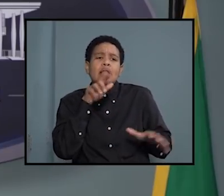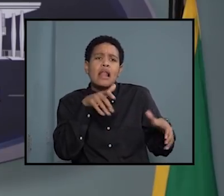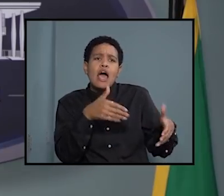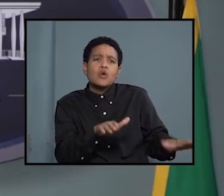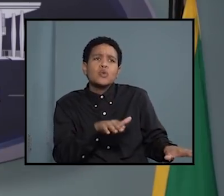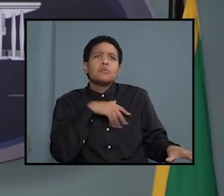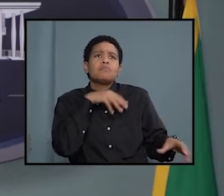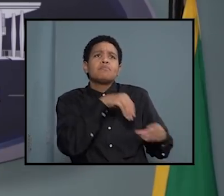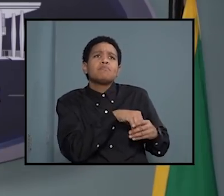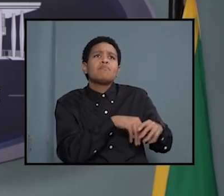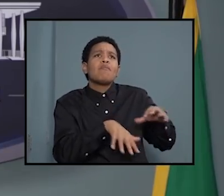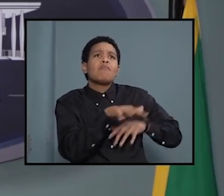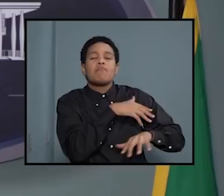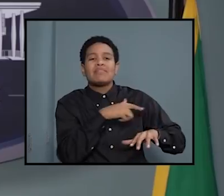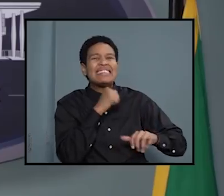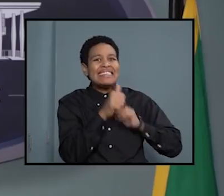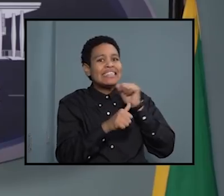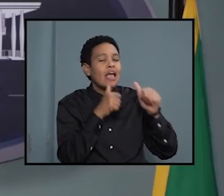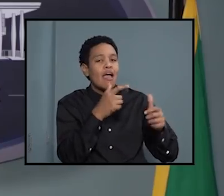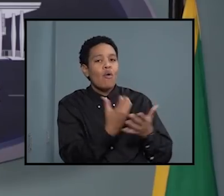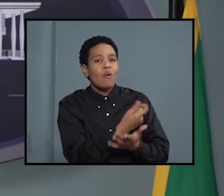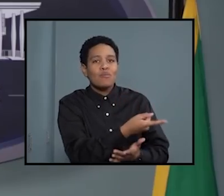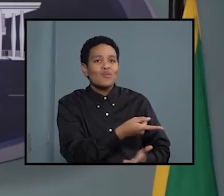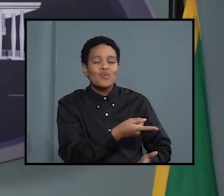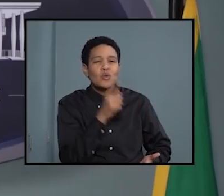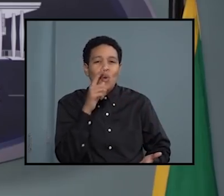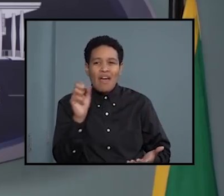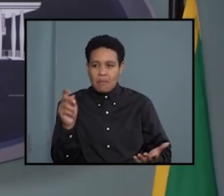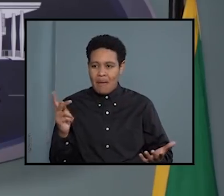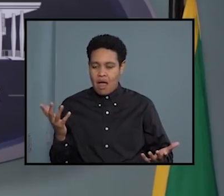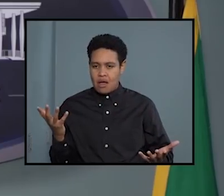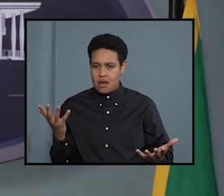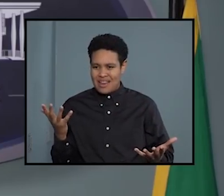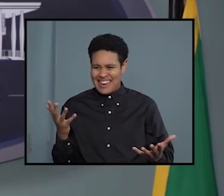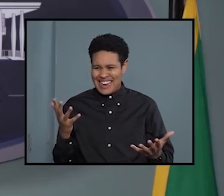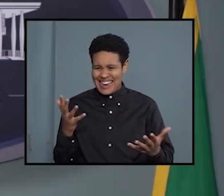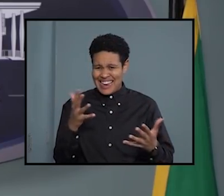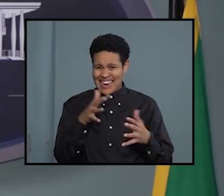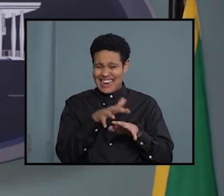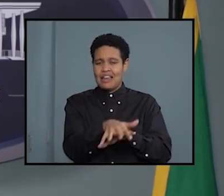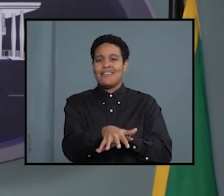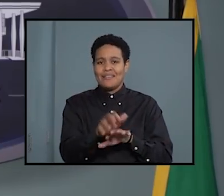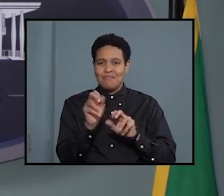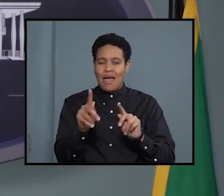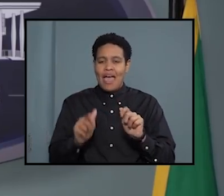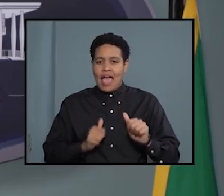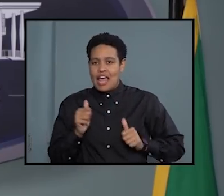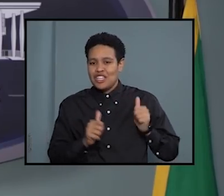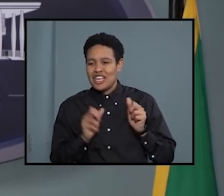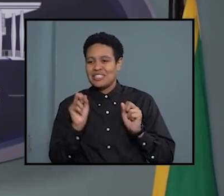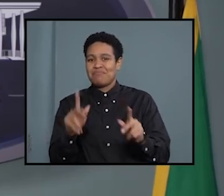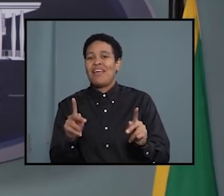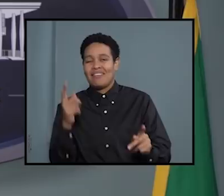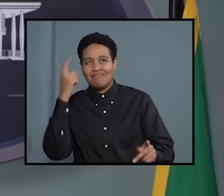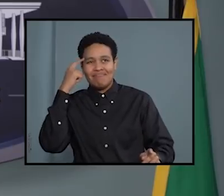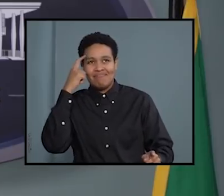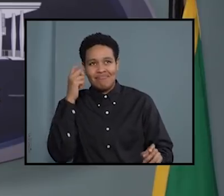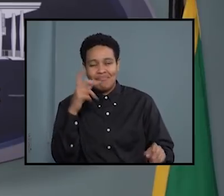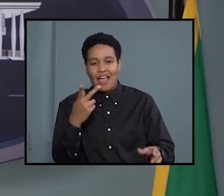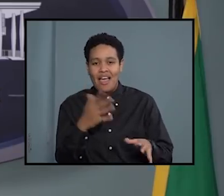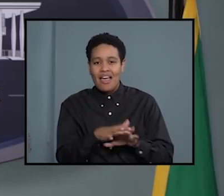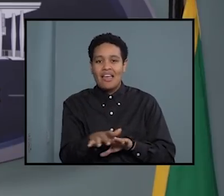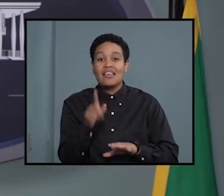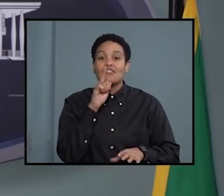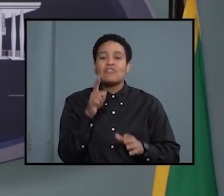classroom environment. So we have to reintegrate them, in a sense, re-energize them, make them